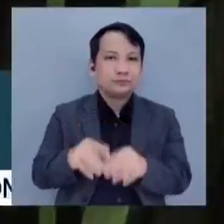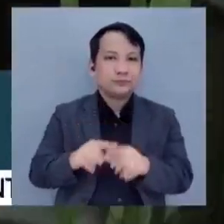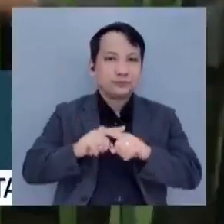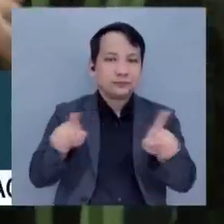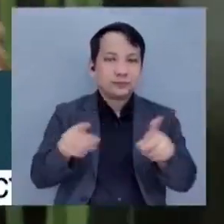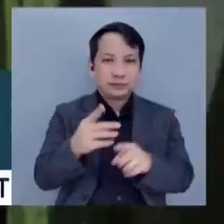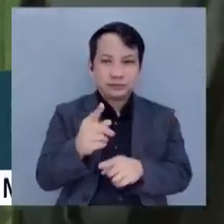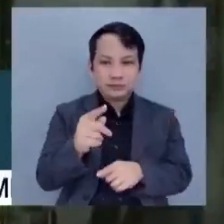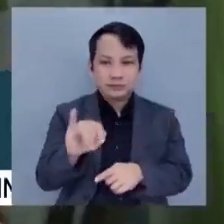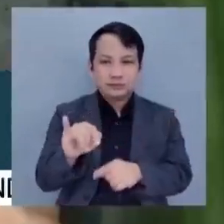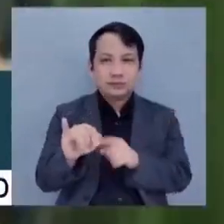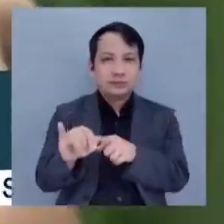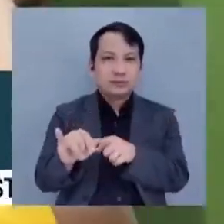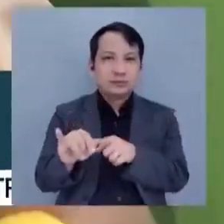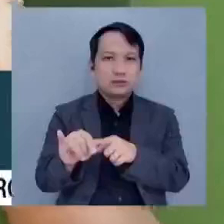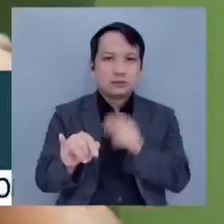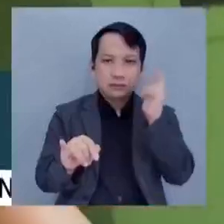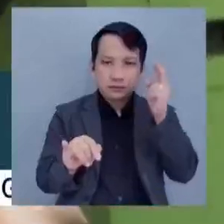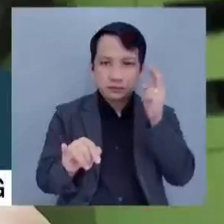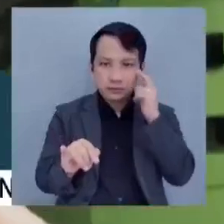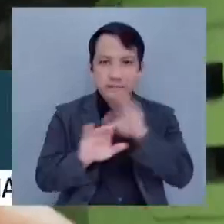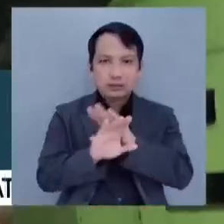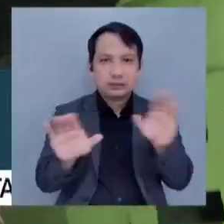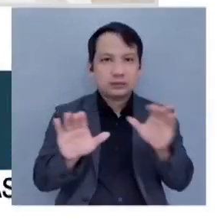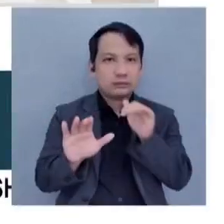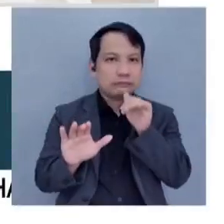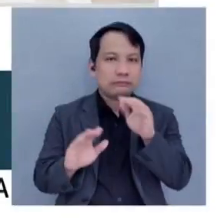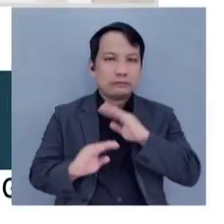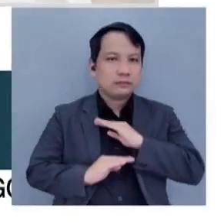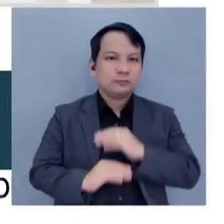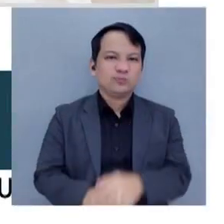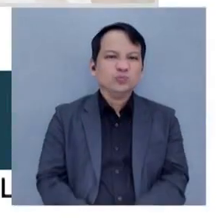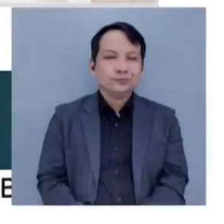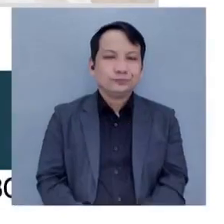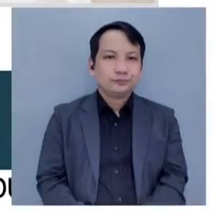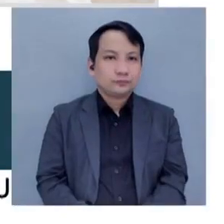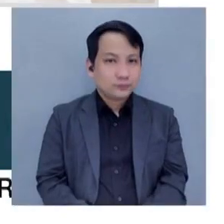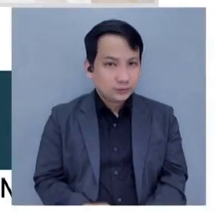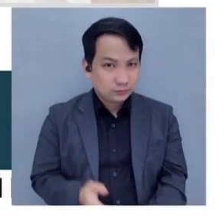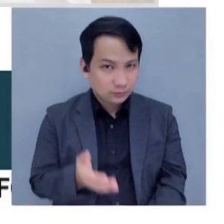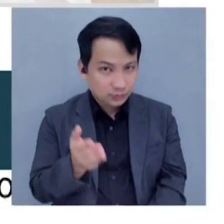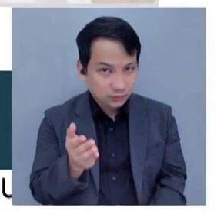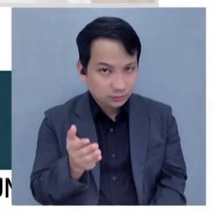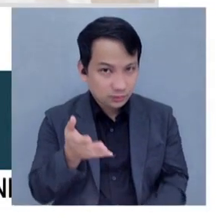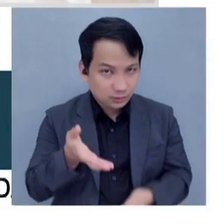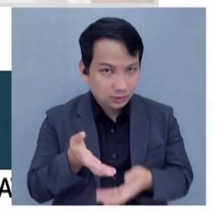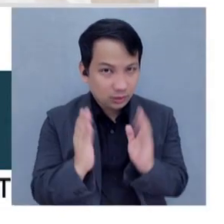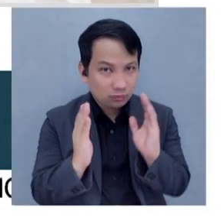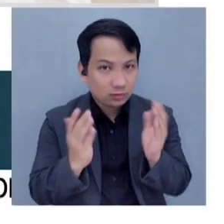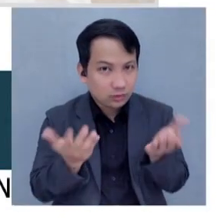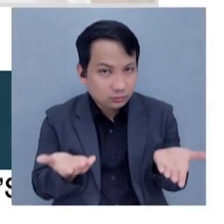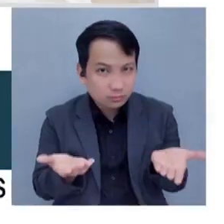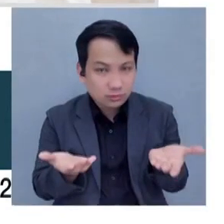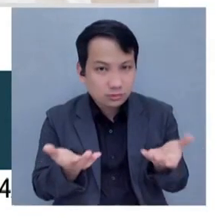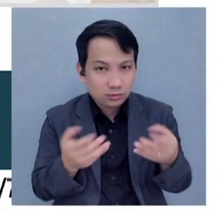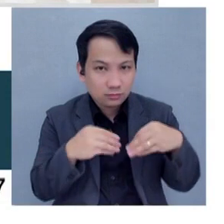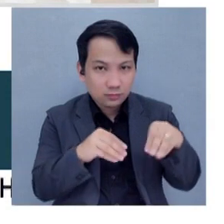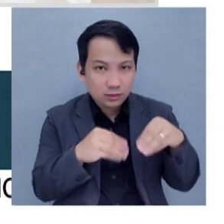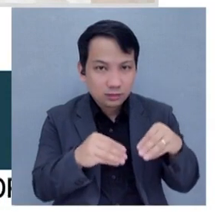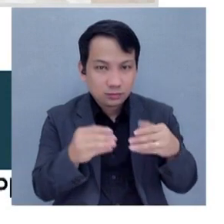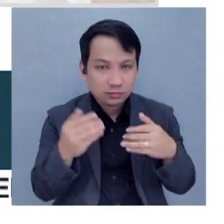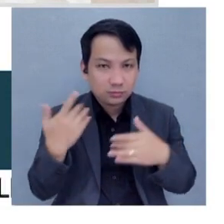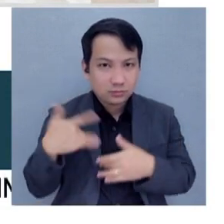said that reasoning is not enough. Bibigyan ba natin ng basbas yung mga ganyang marketing ploy?